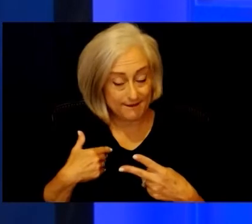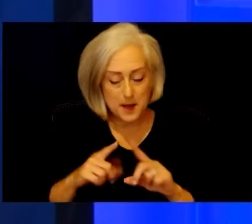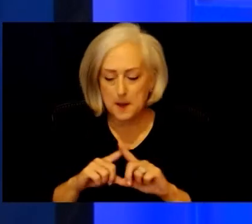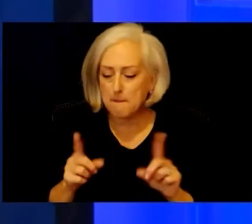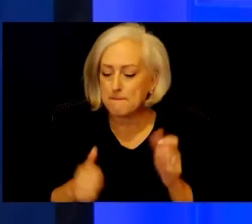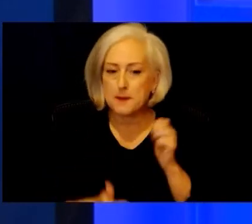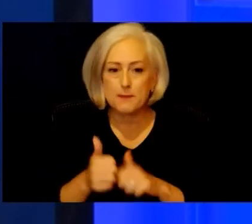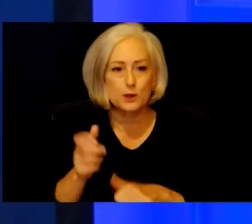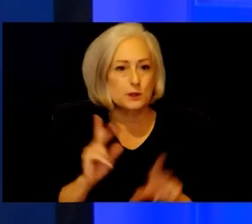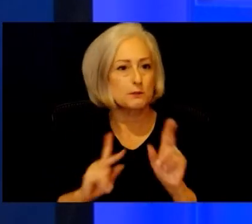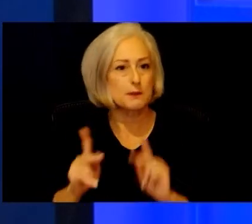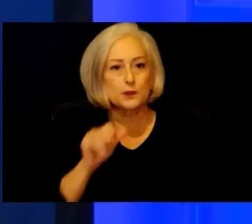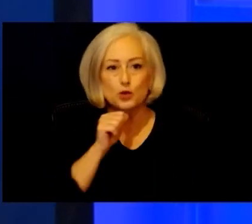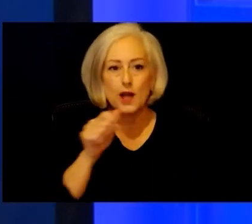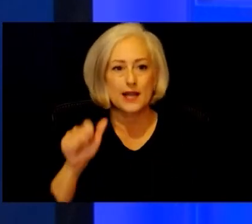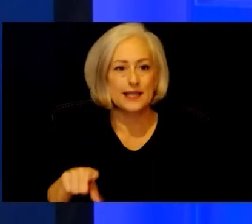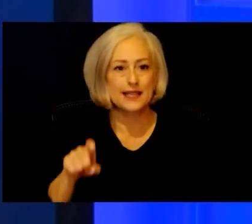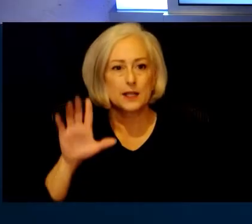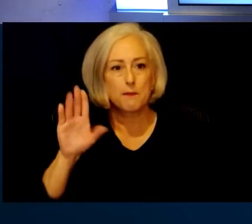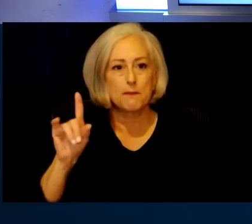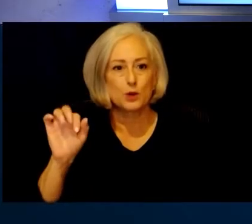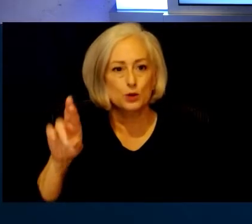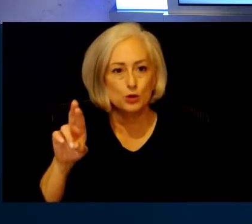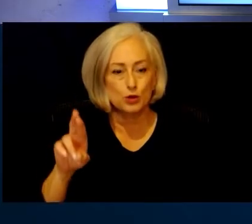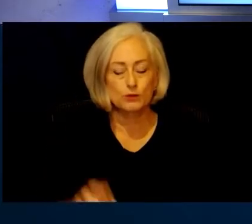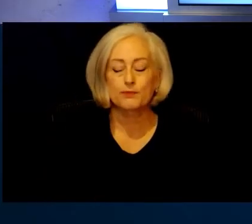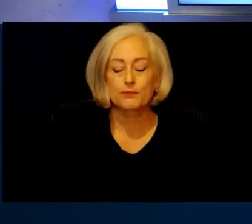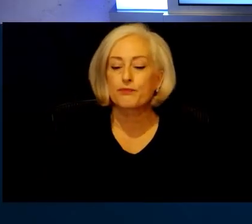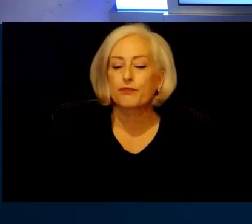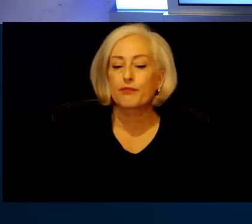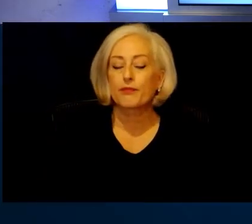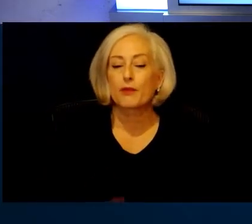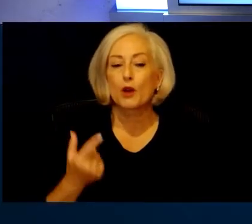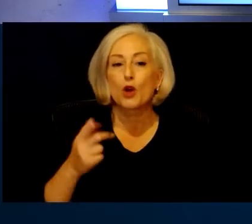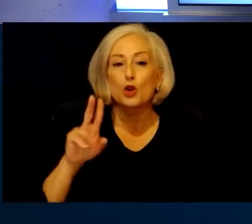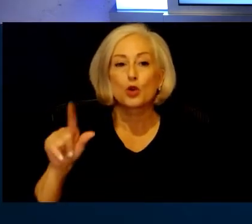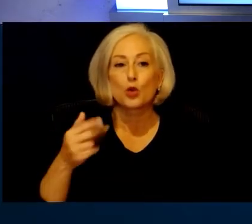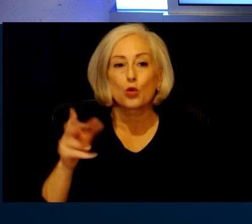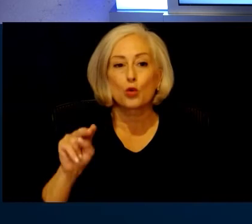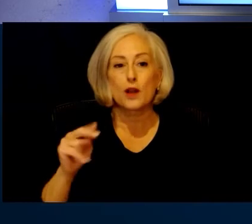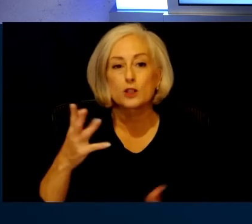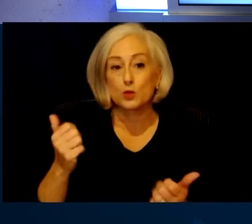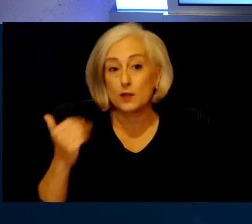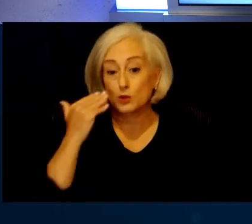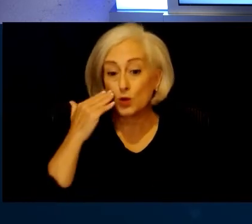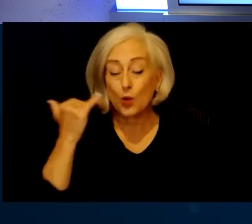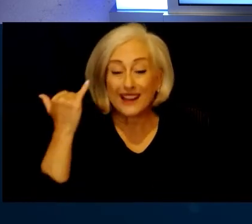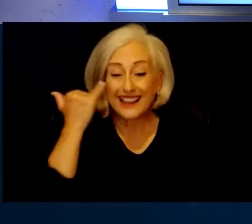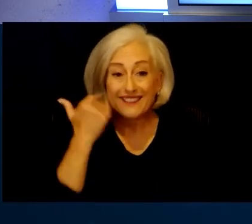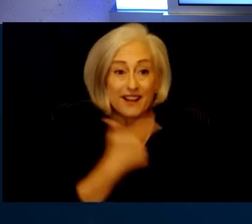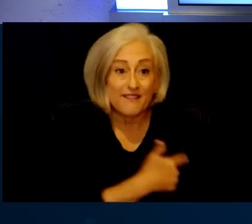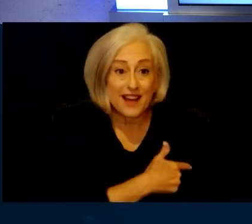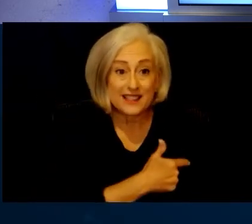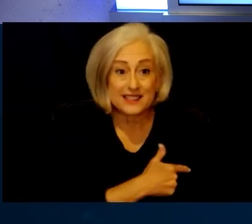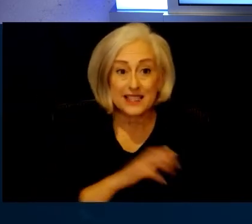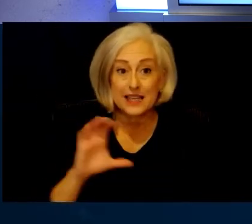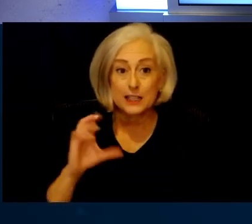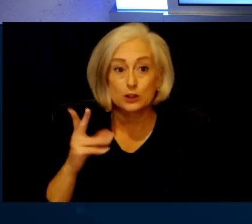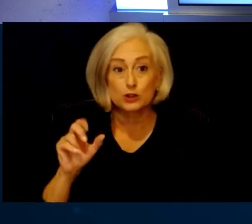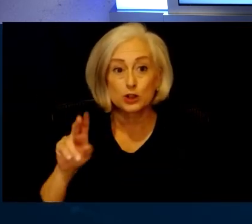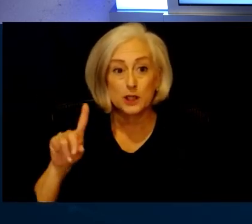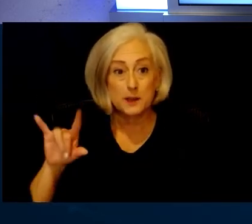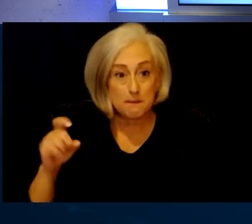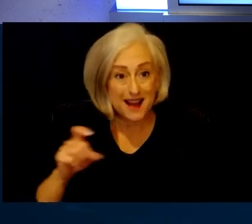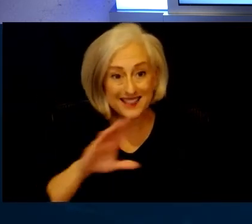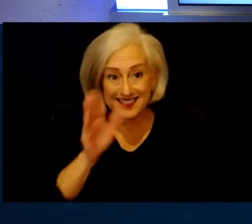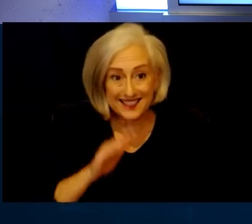dose. Gretchen wants to know, for those who were vaccinated against chickenpox and never got it, would they still be able to